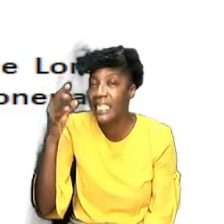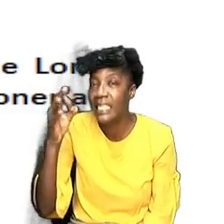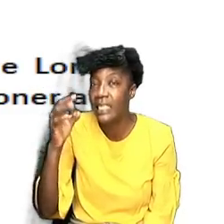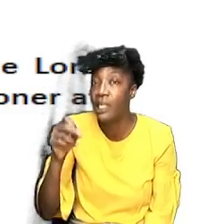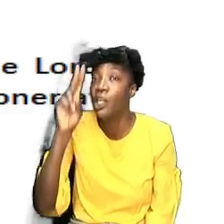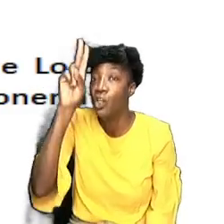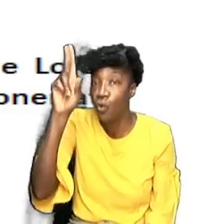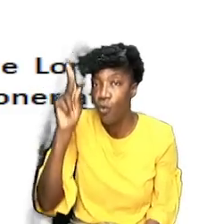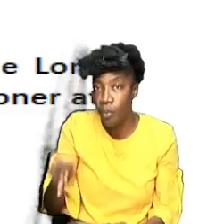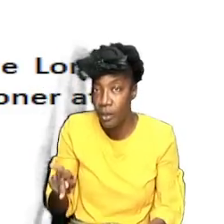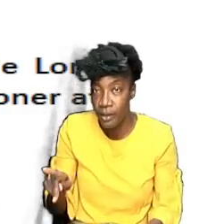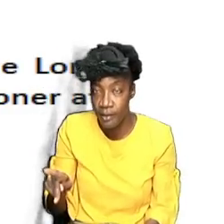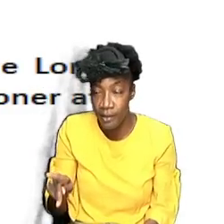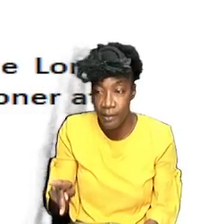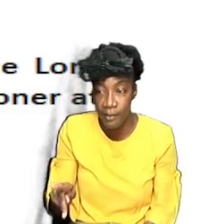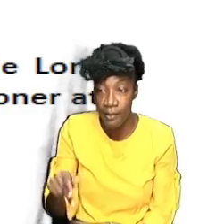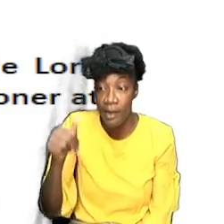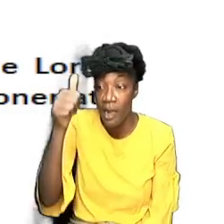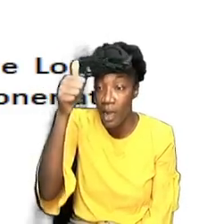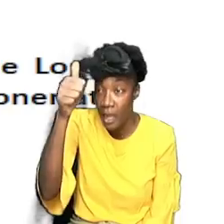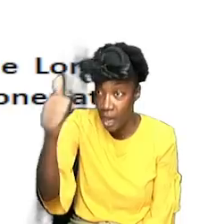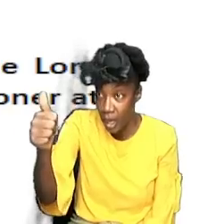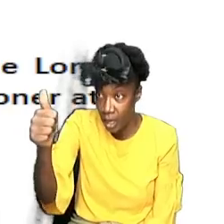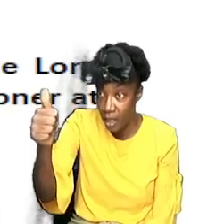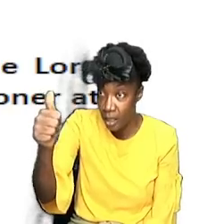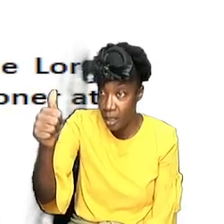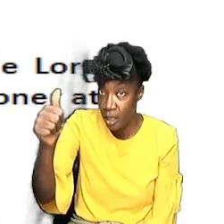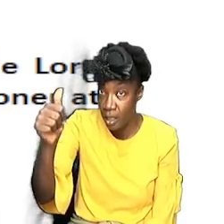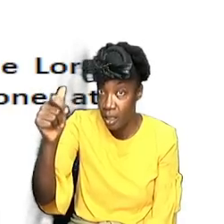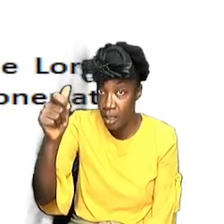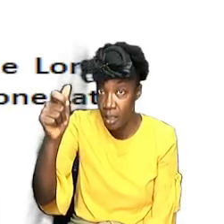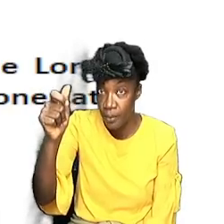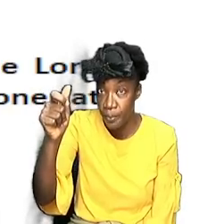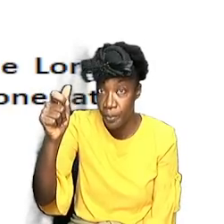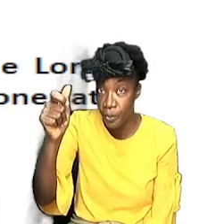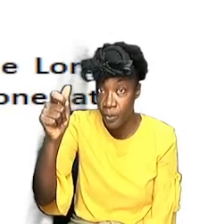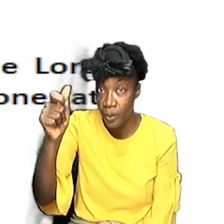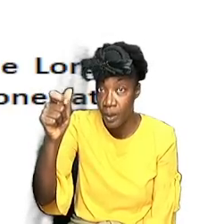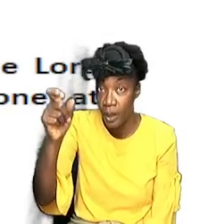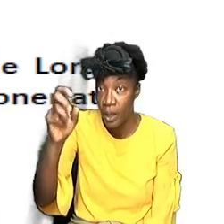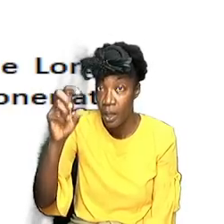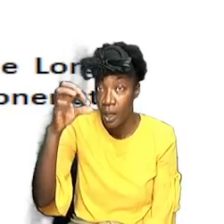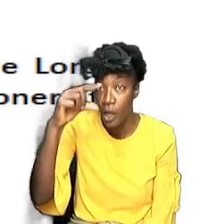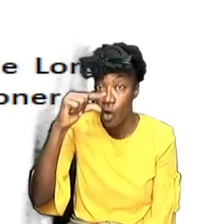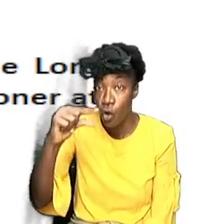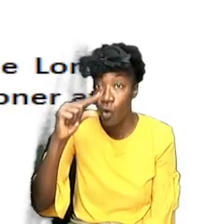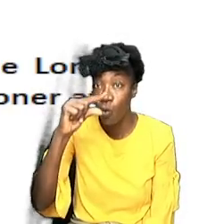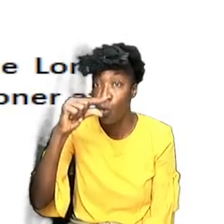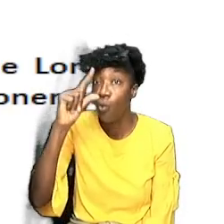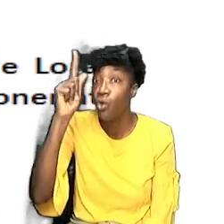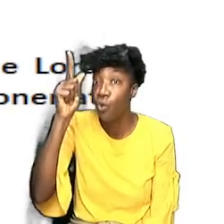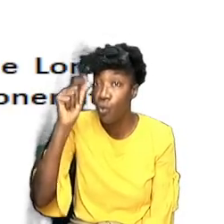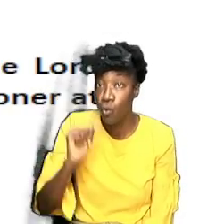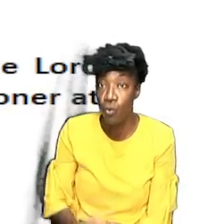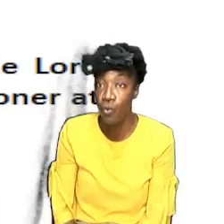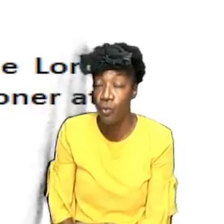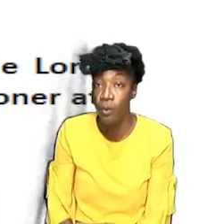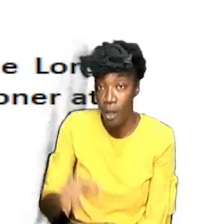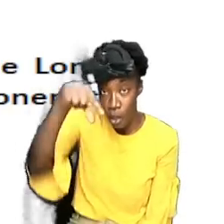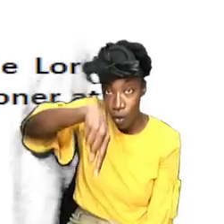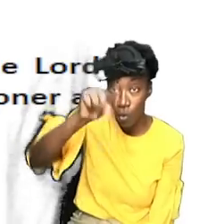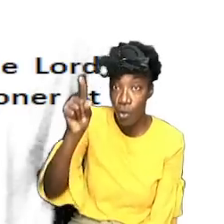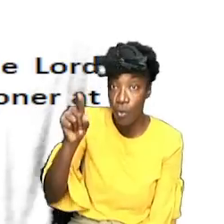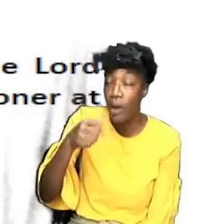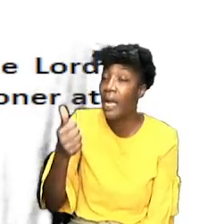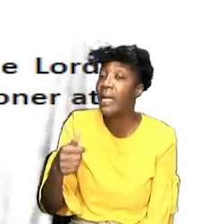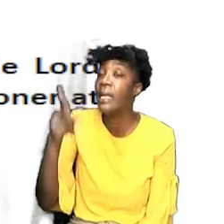Priscilla was also mentioned or ministered at that particular location. Now, if you can look and refresh yourself of